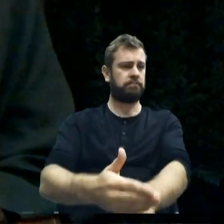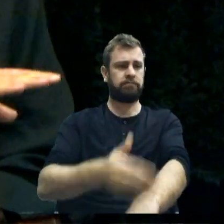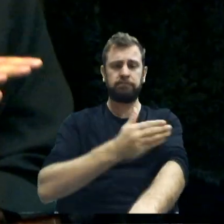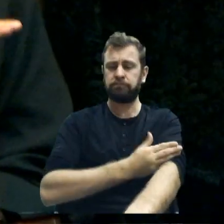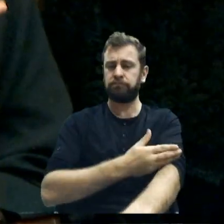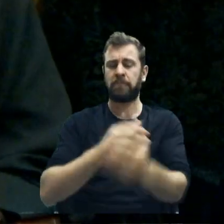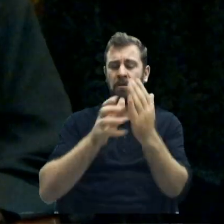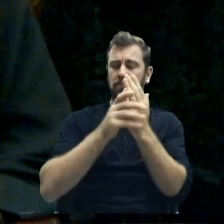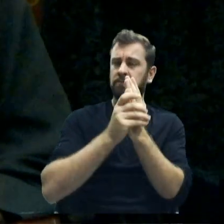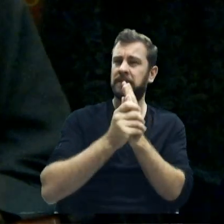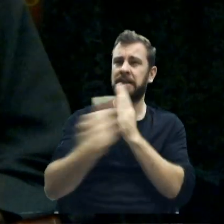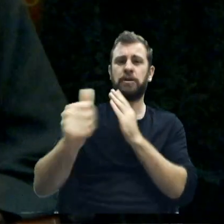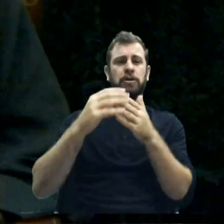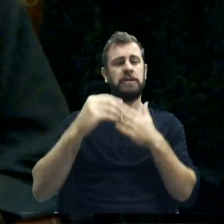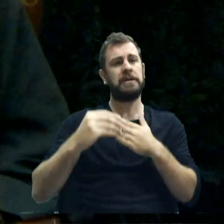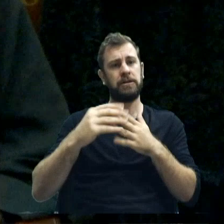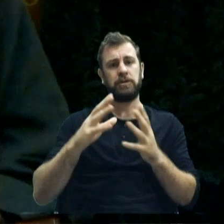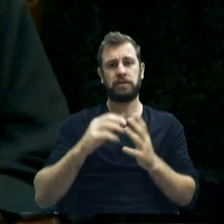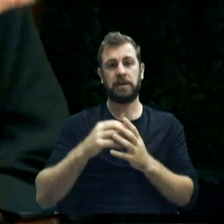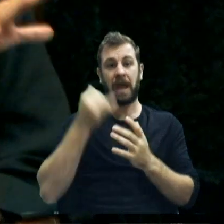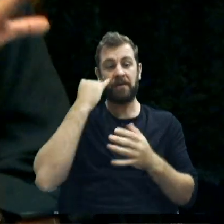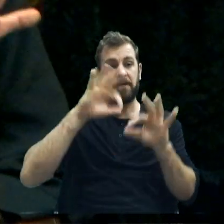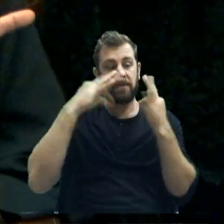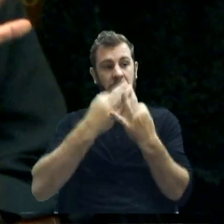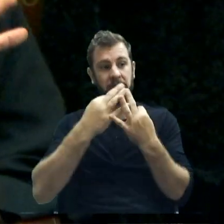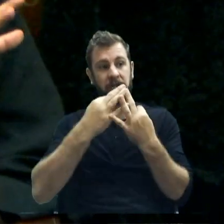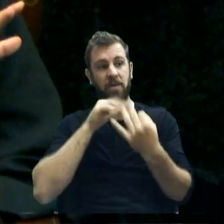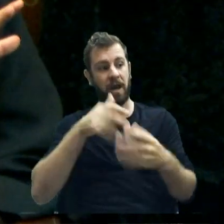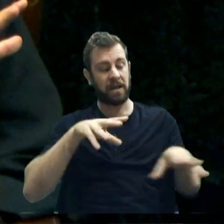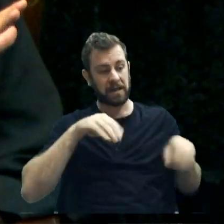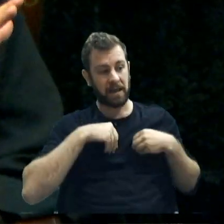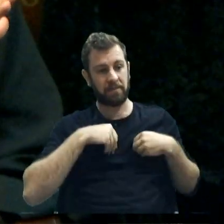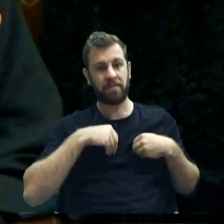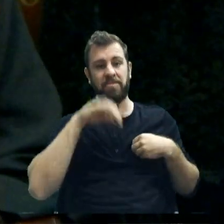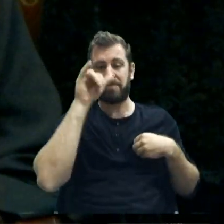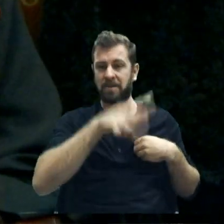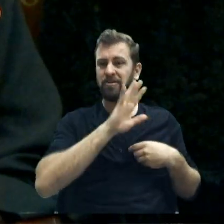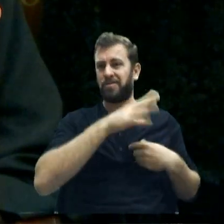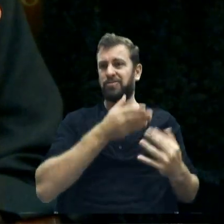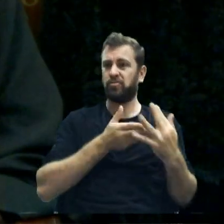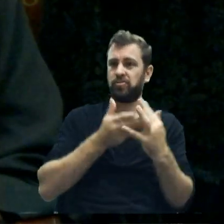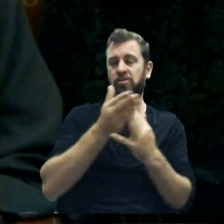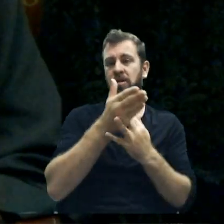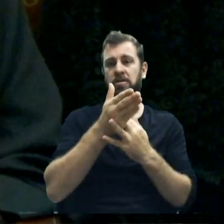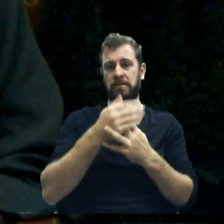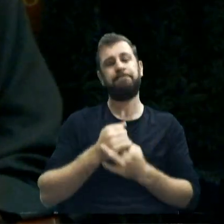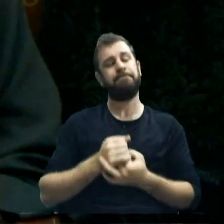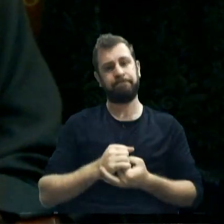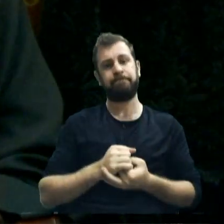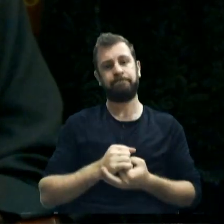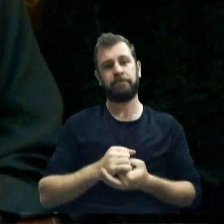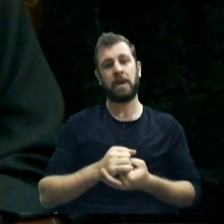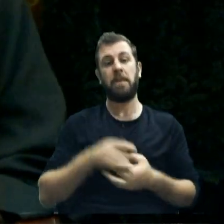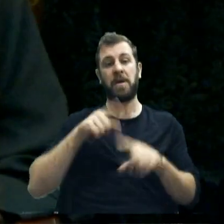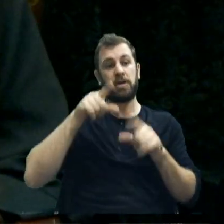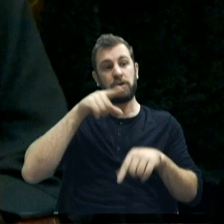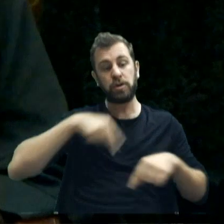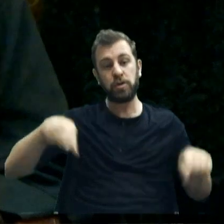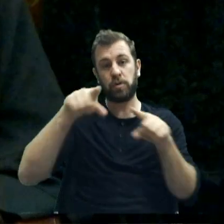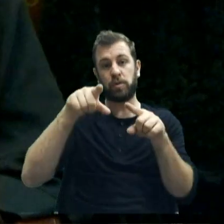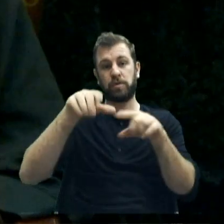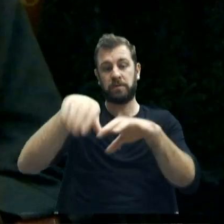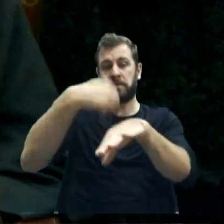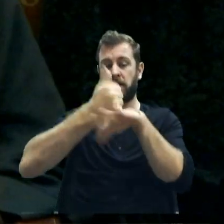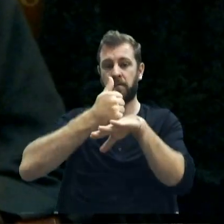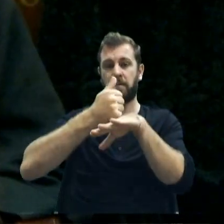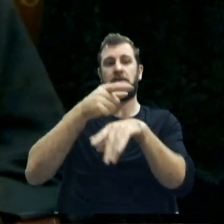your family is not accepting your wilayat, that's their jihad and their struggle. But establish the fact that you are the leader